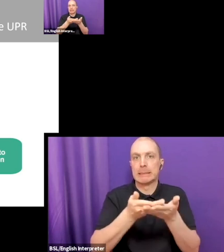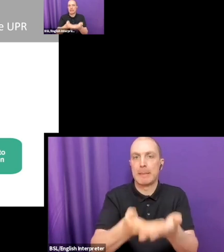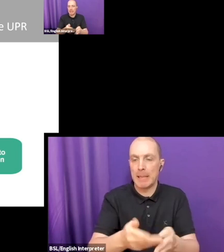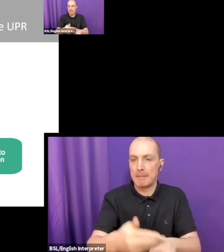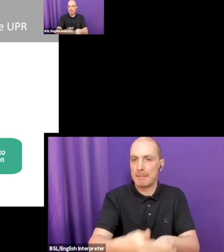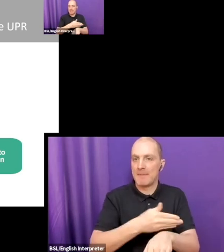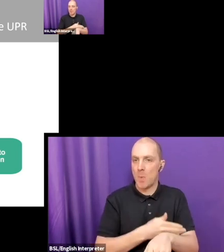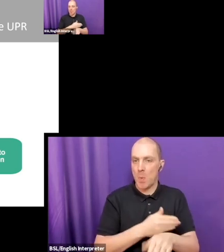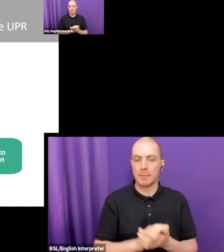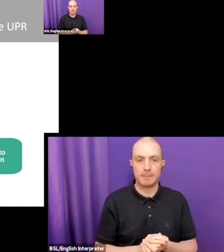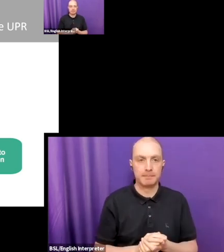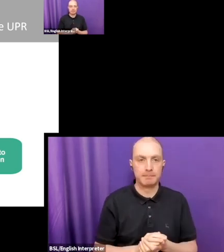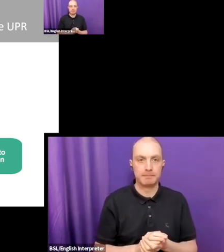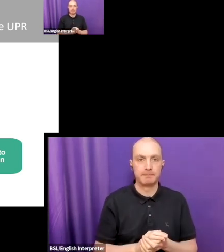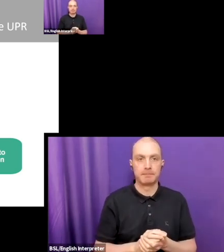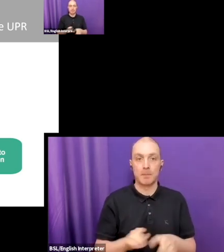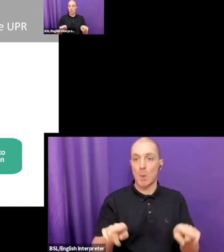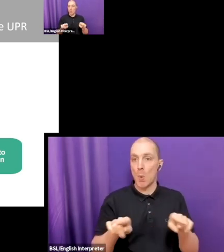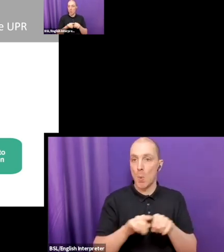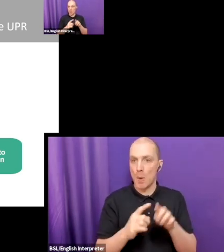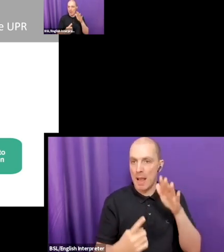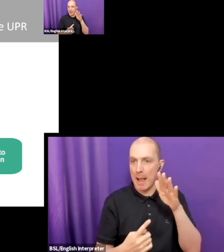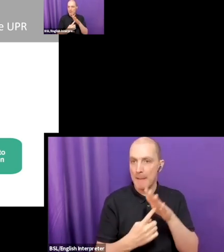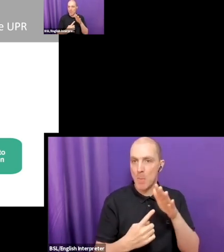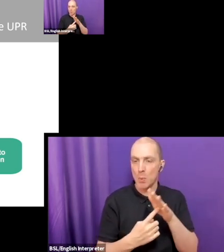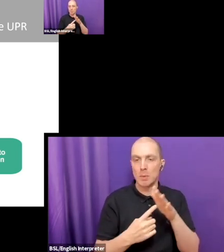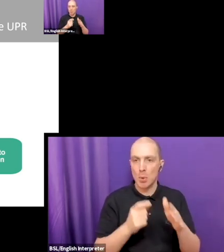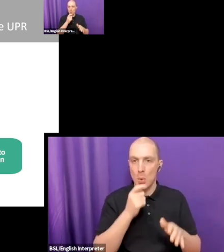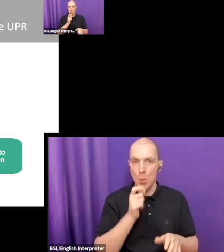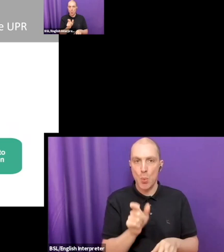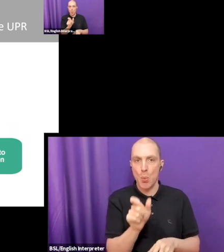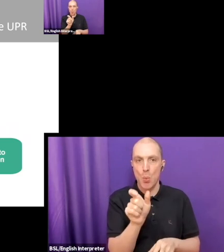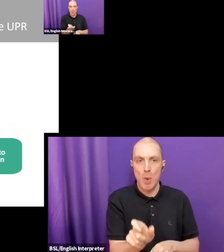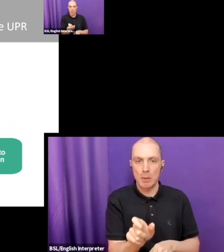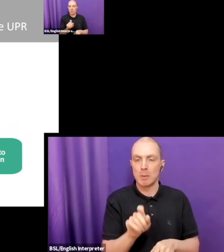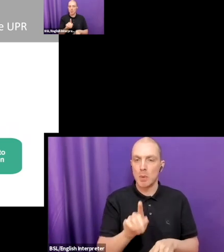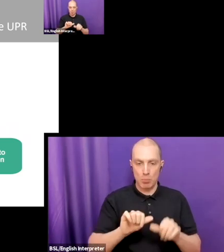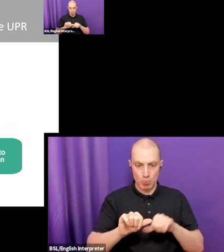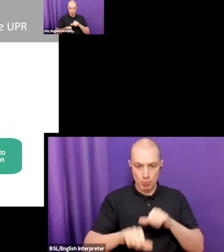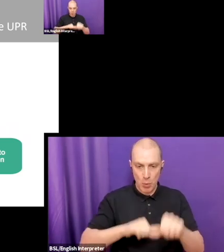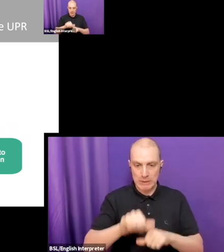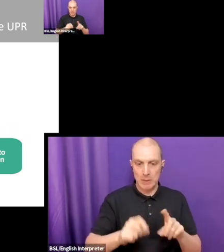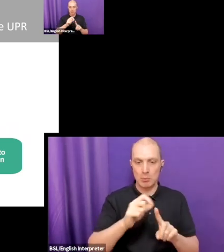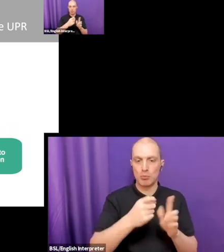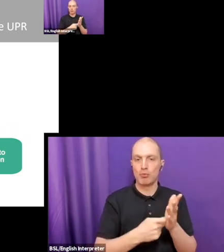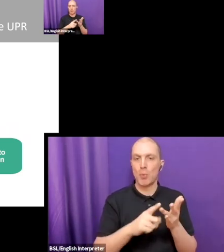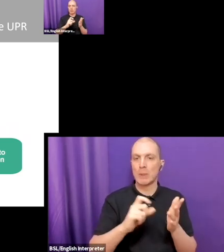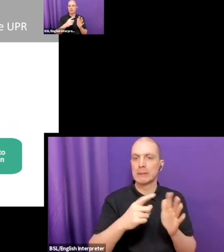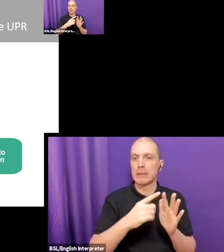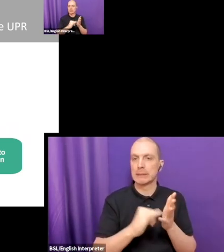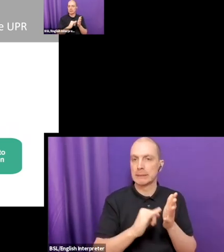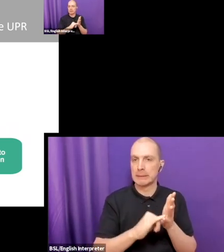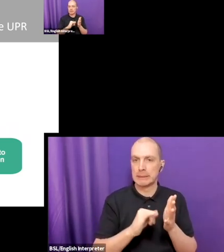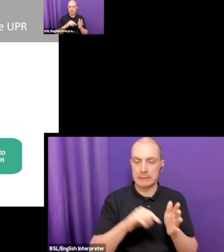Another key word that I would like to highlight from Diego's presentation is the word process, and it's really